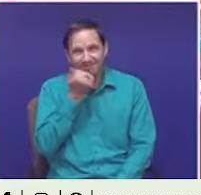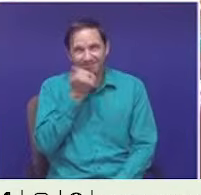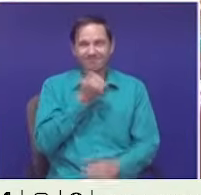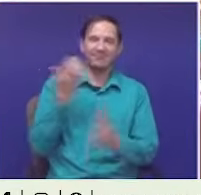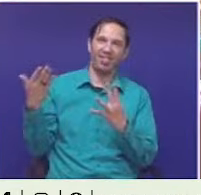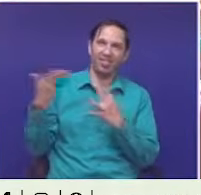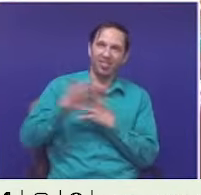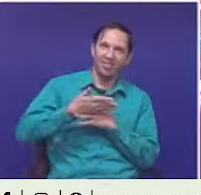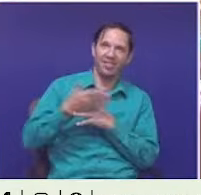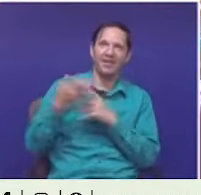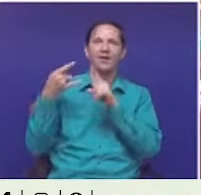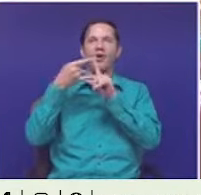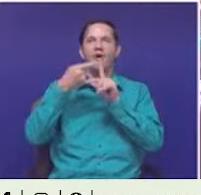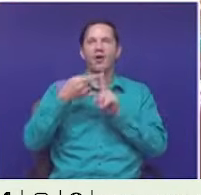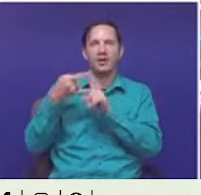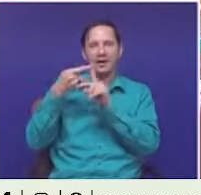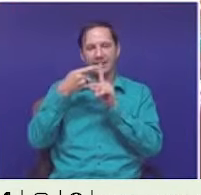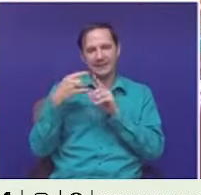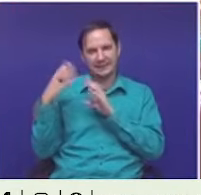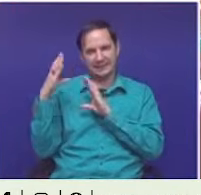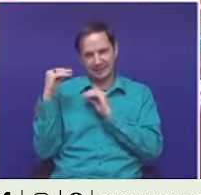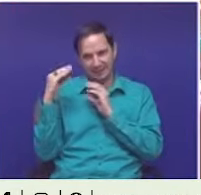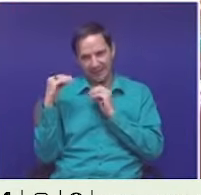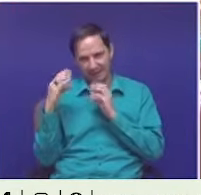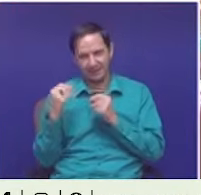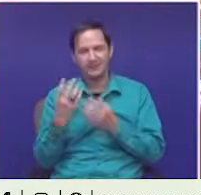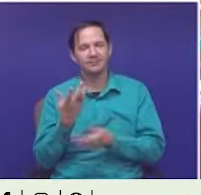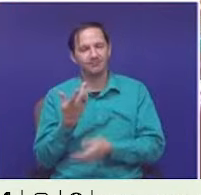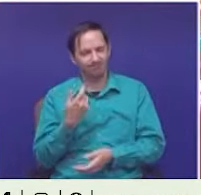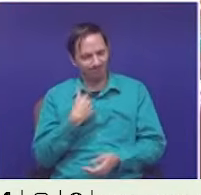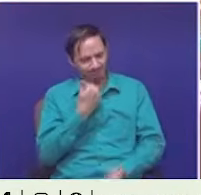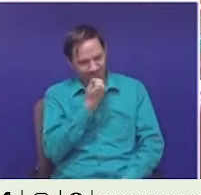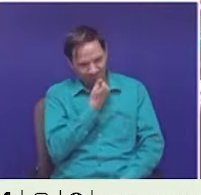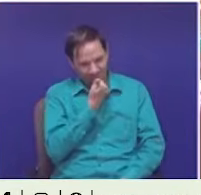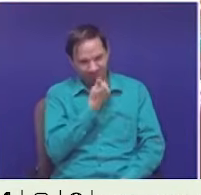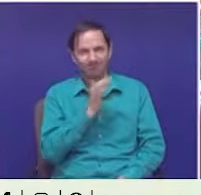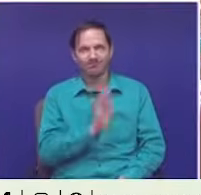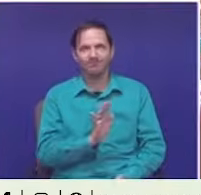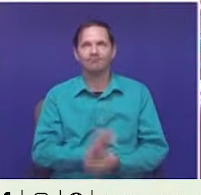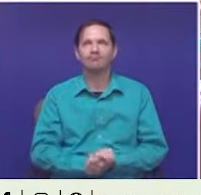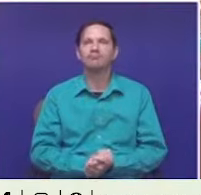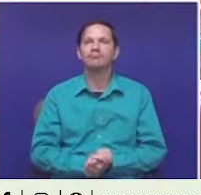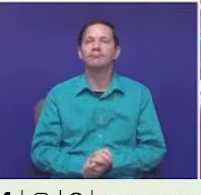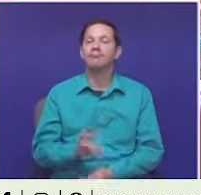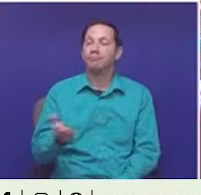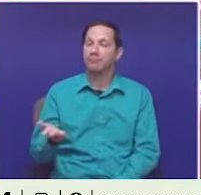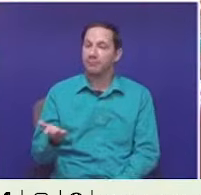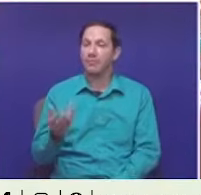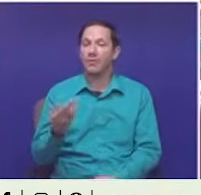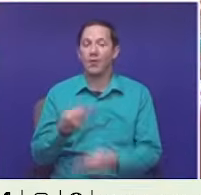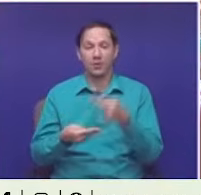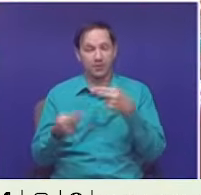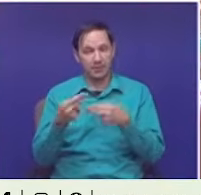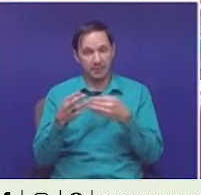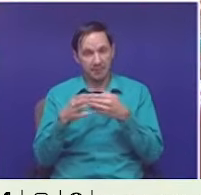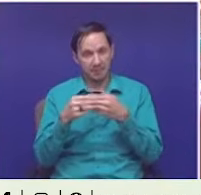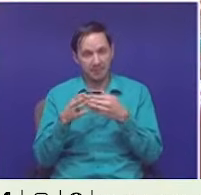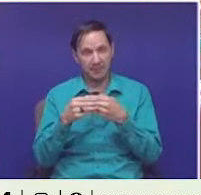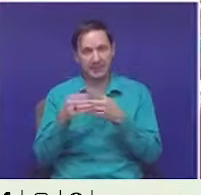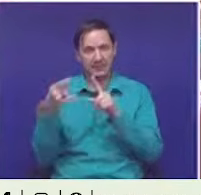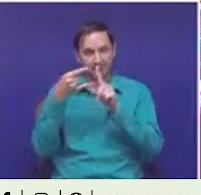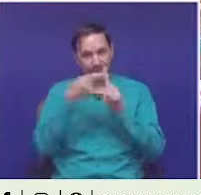endure whilst you were busy responding to the questions. And once again, honourable members on the